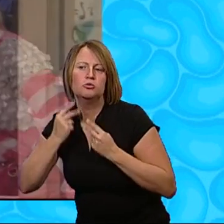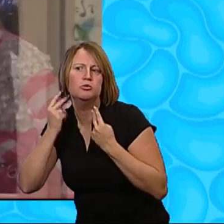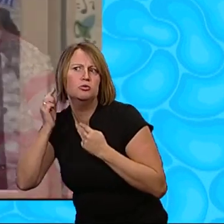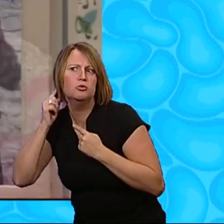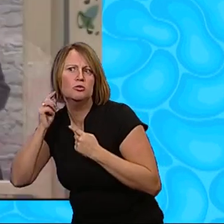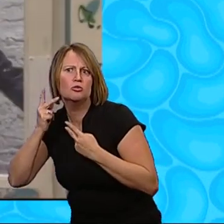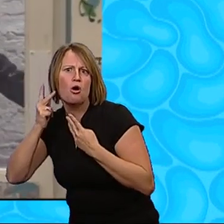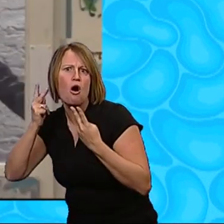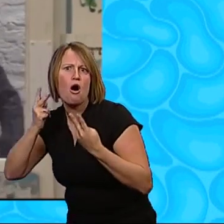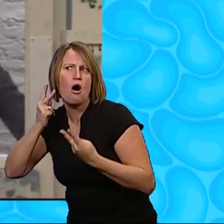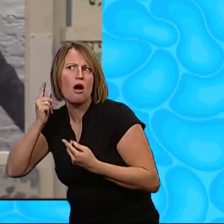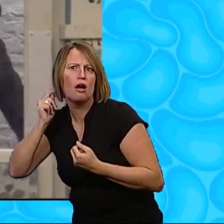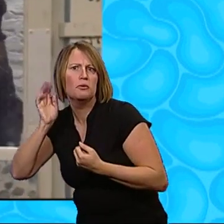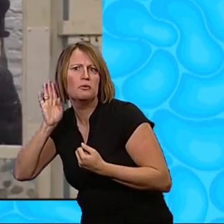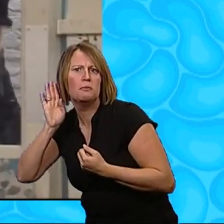Oh